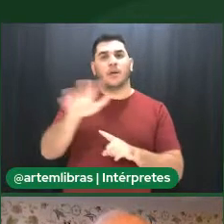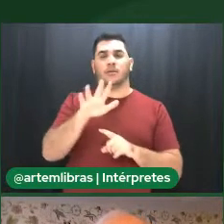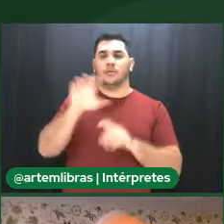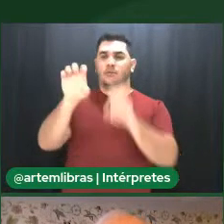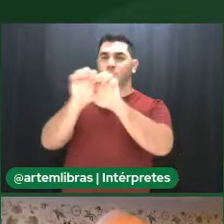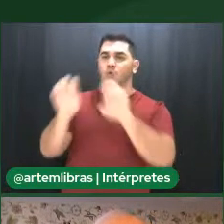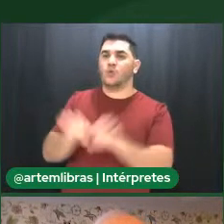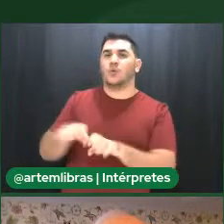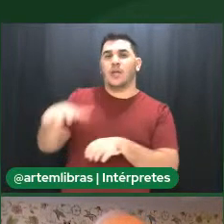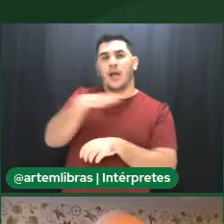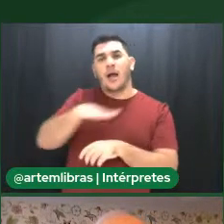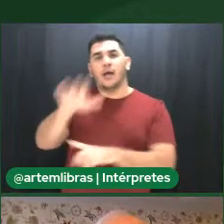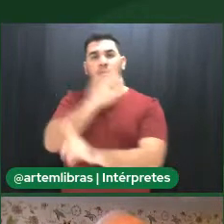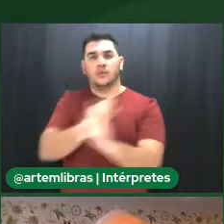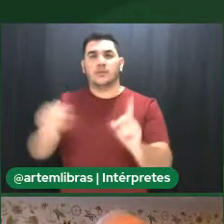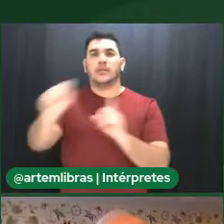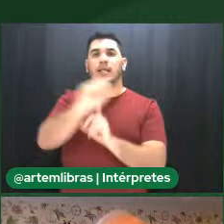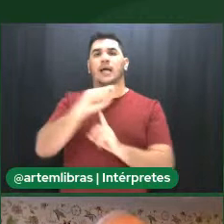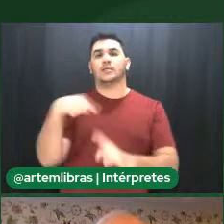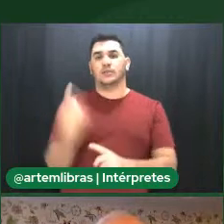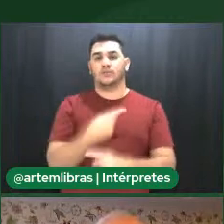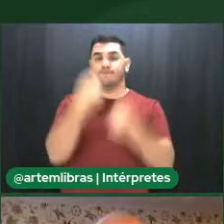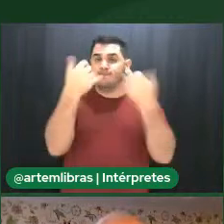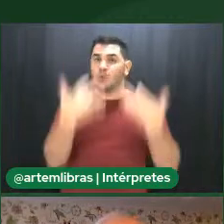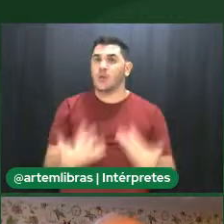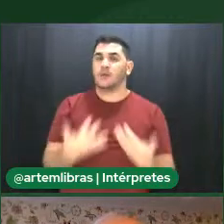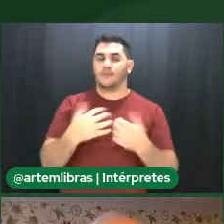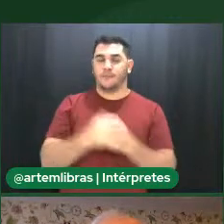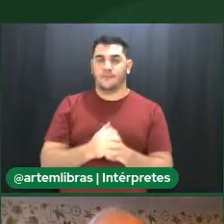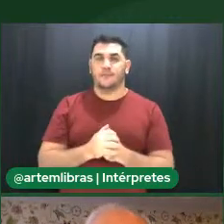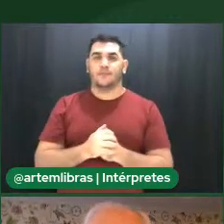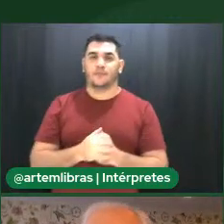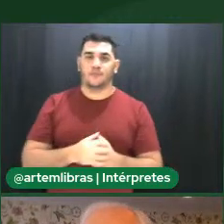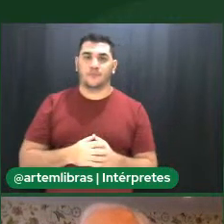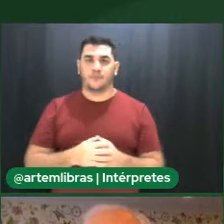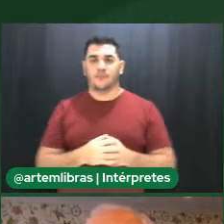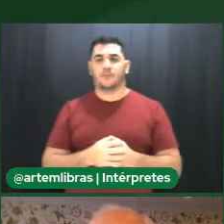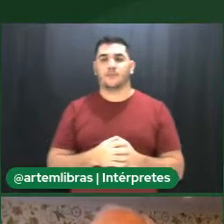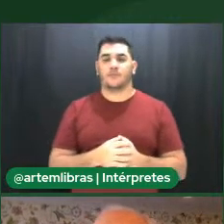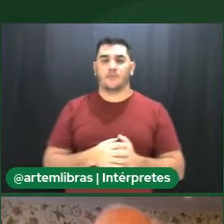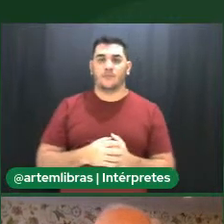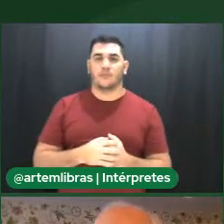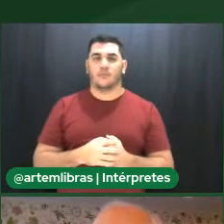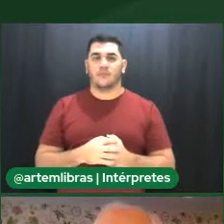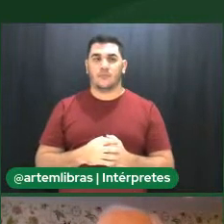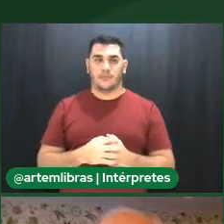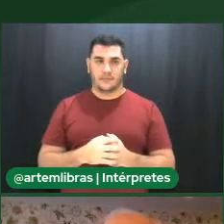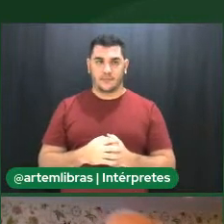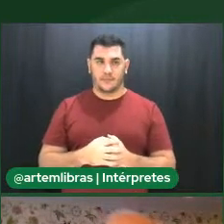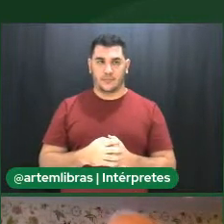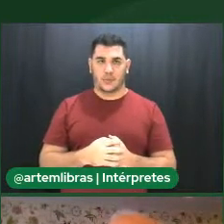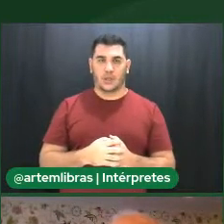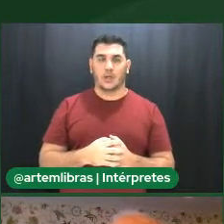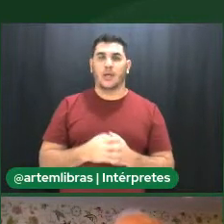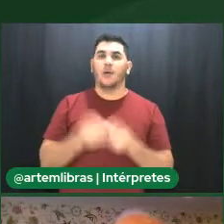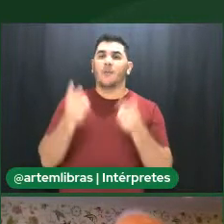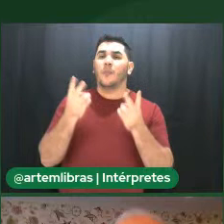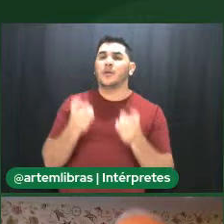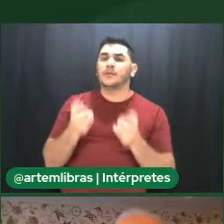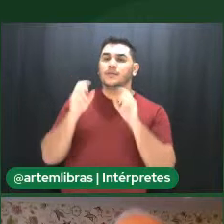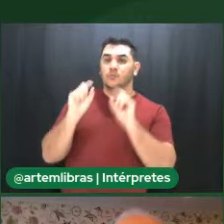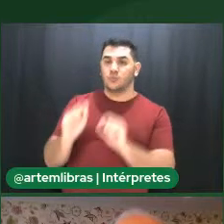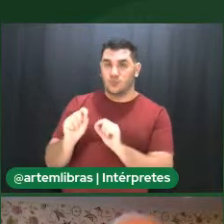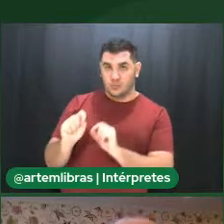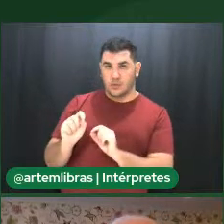understanding, I see 15 recommendations at 4 levels. The first level is